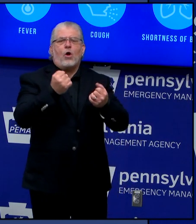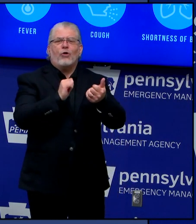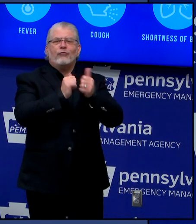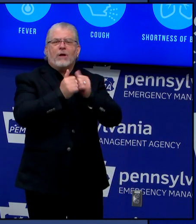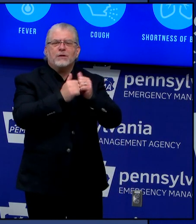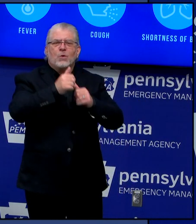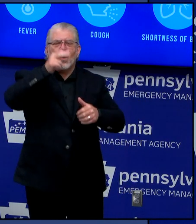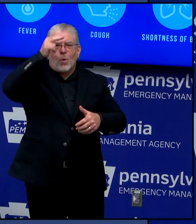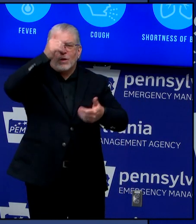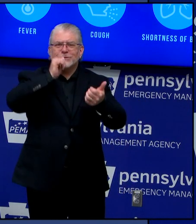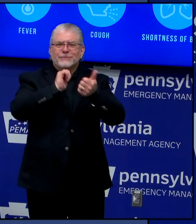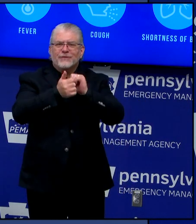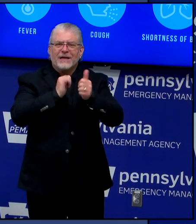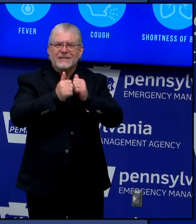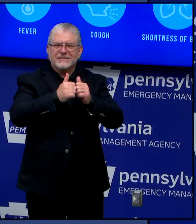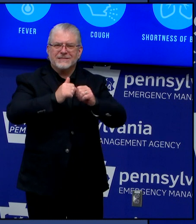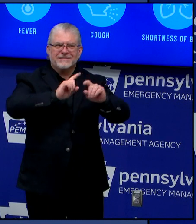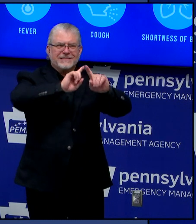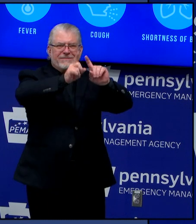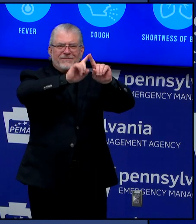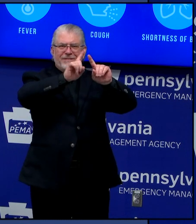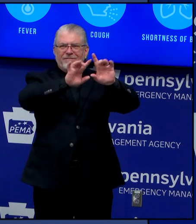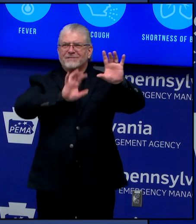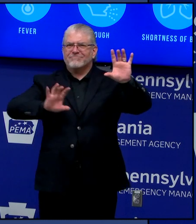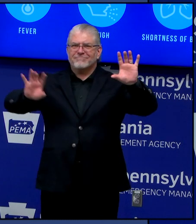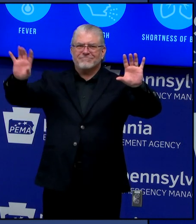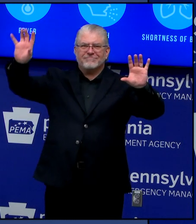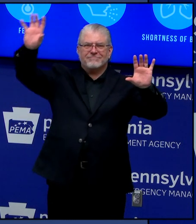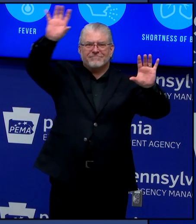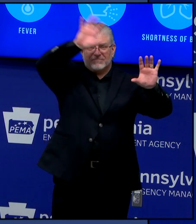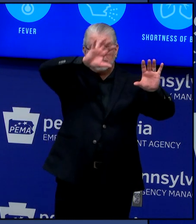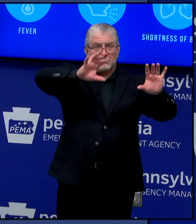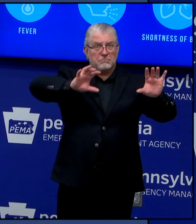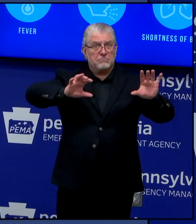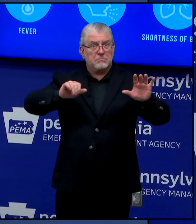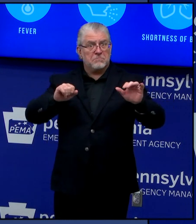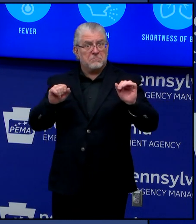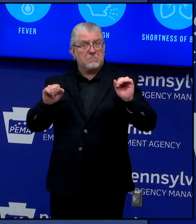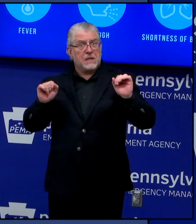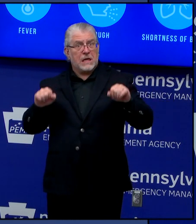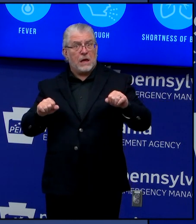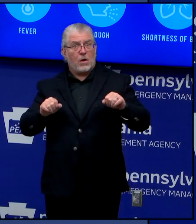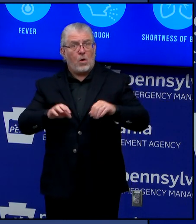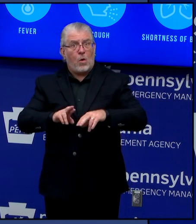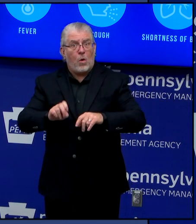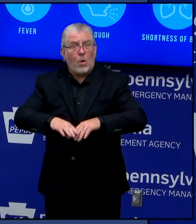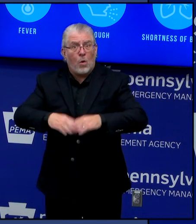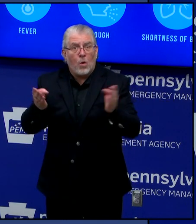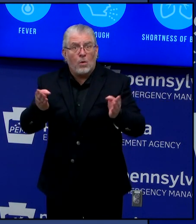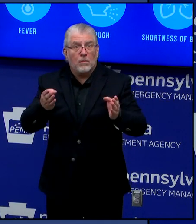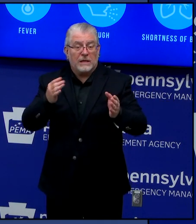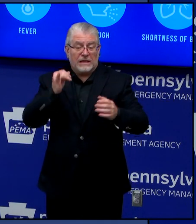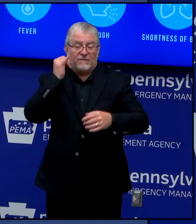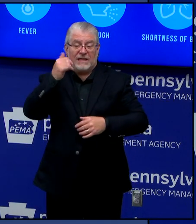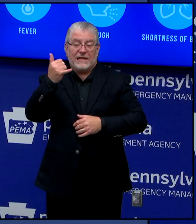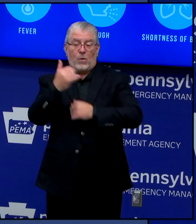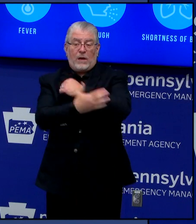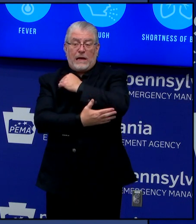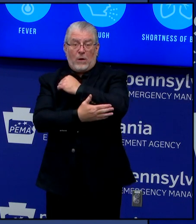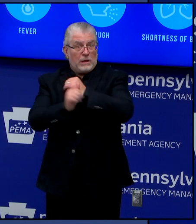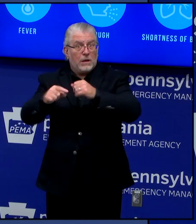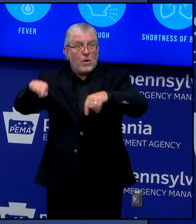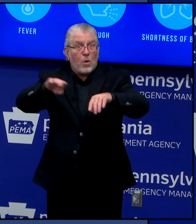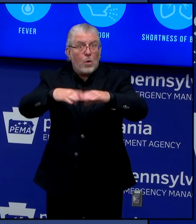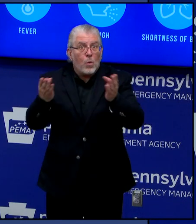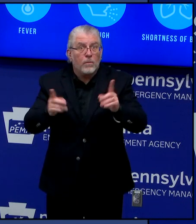like Presque Isle in Erie County be able to operate in counties that reach the yellow stage? I don't have specific information